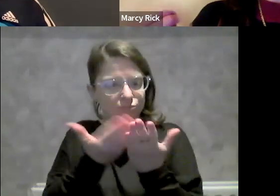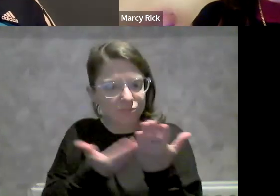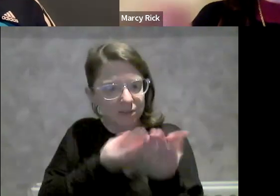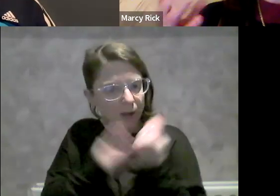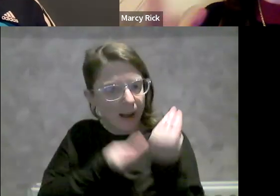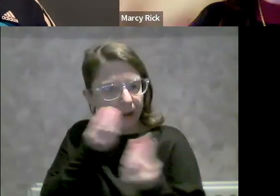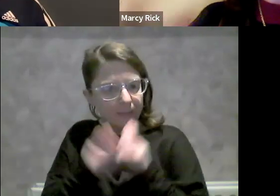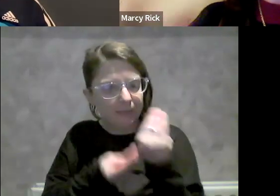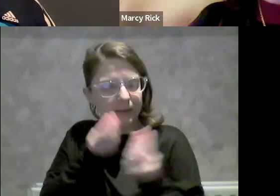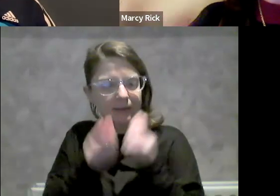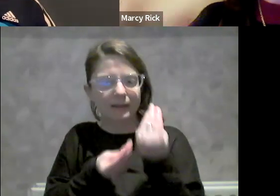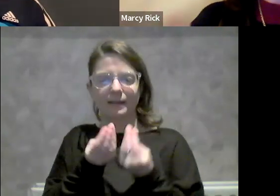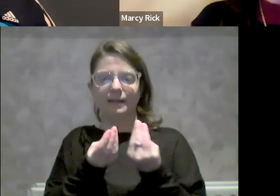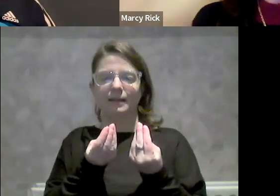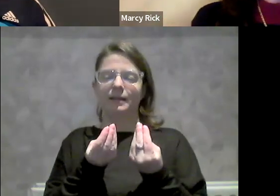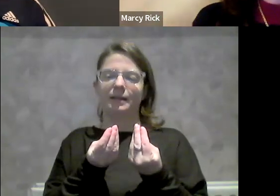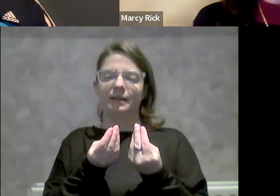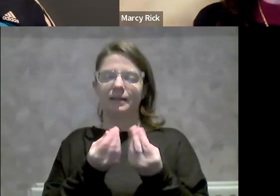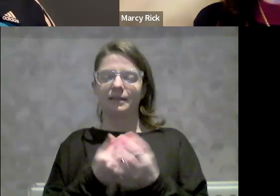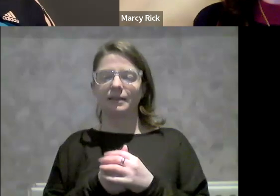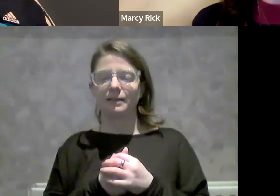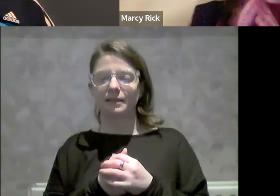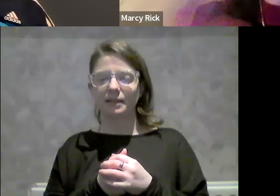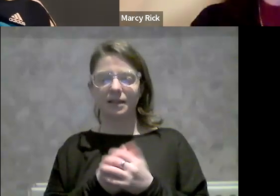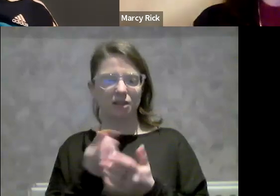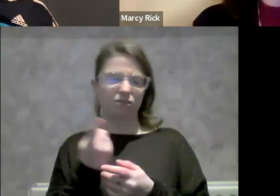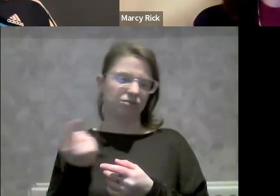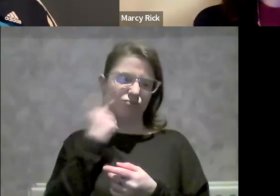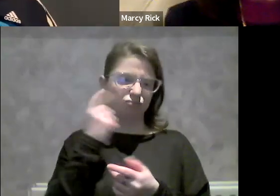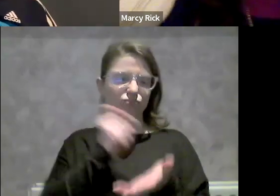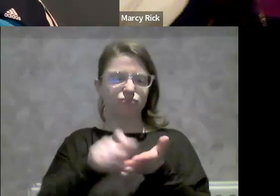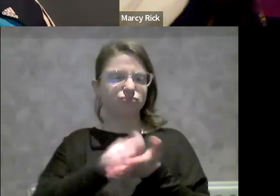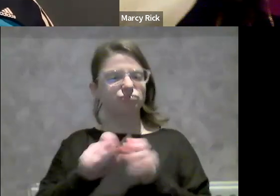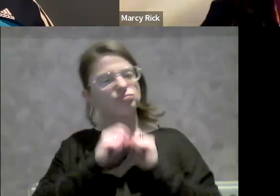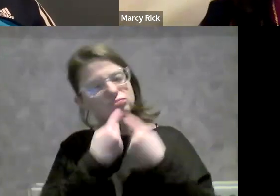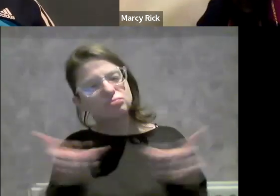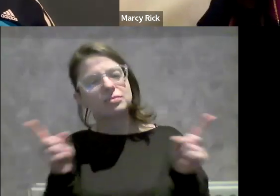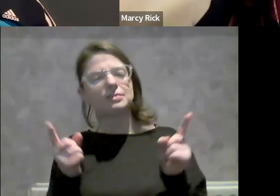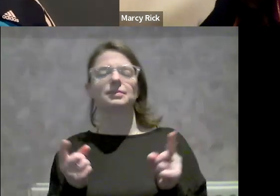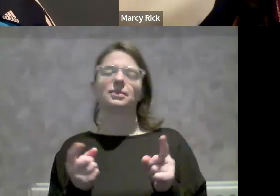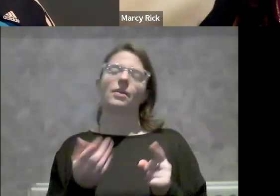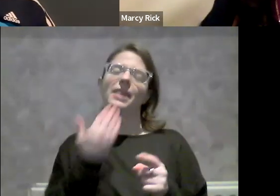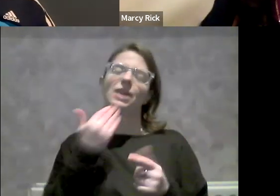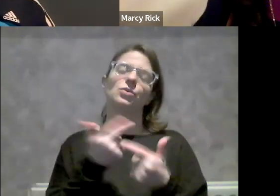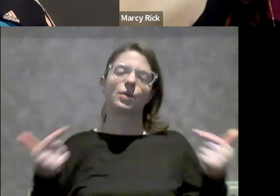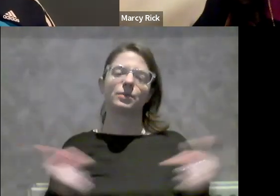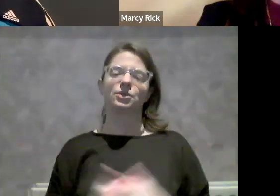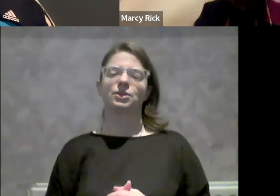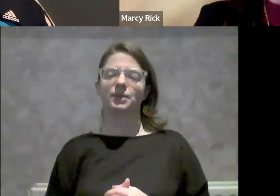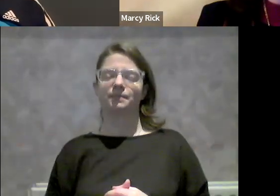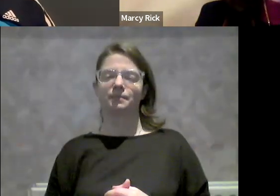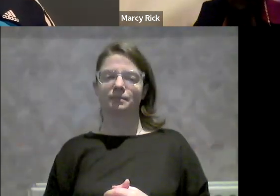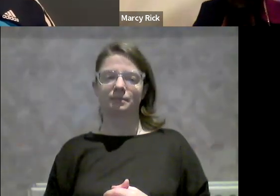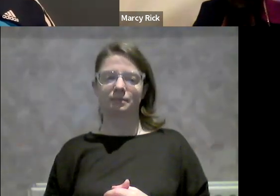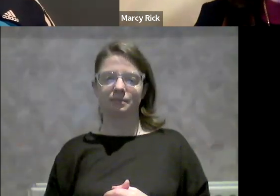things that like it's so hard to put to words, and you're just like you're just saying it. So thank you so much.